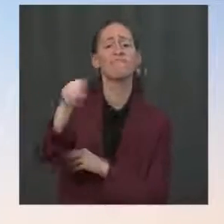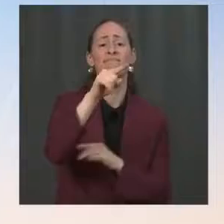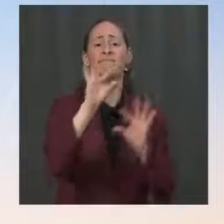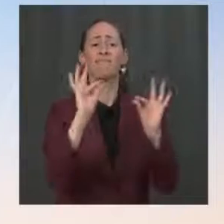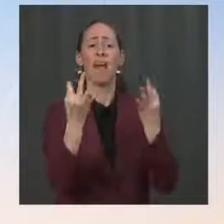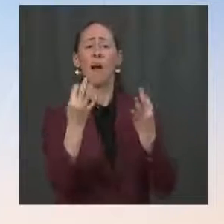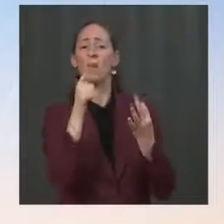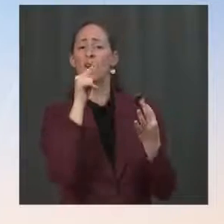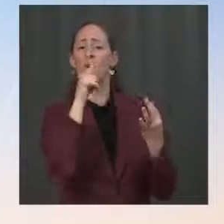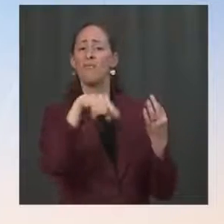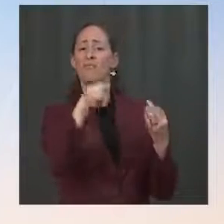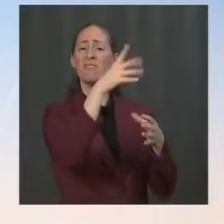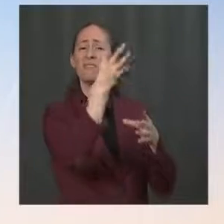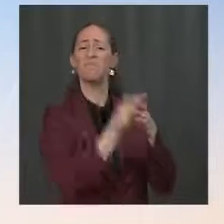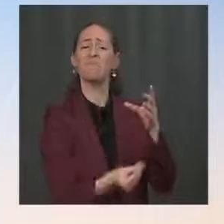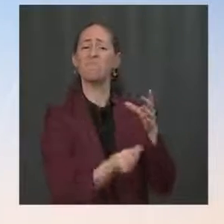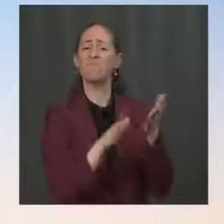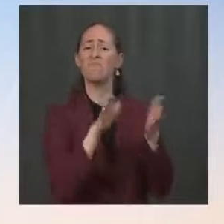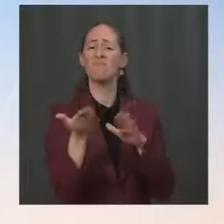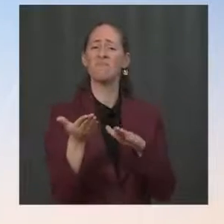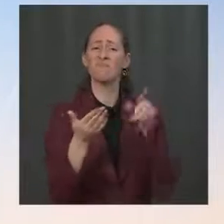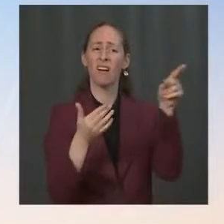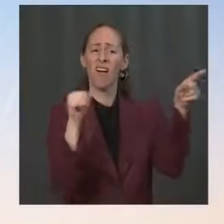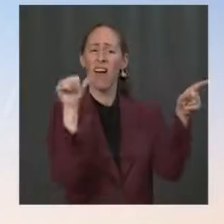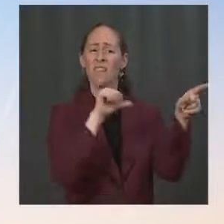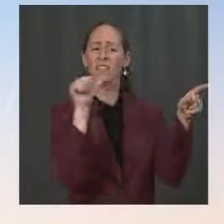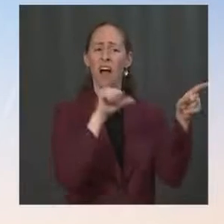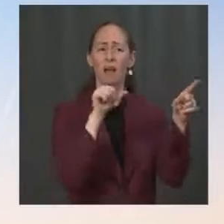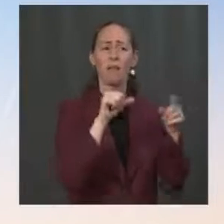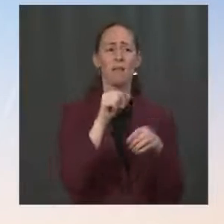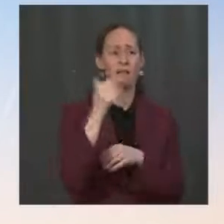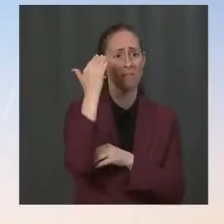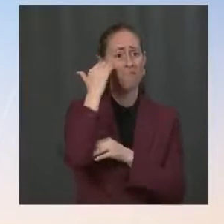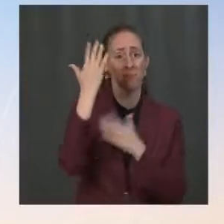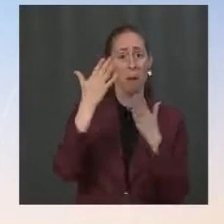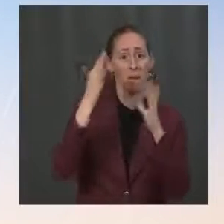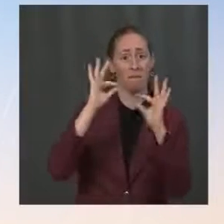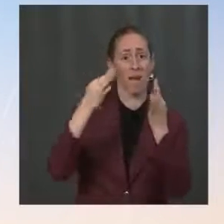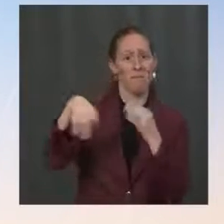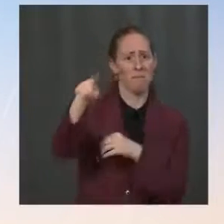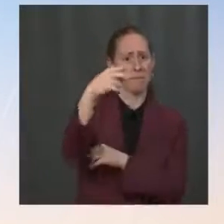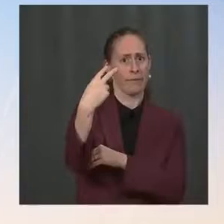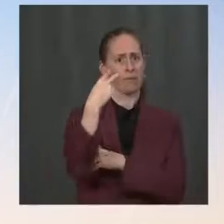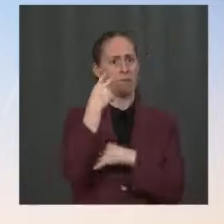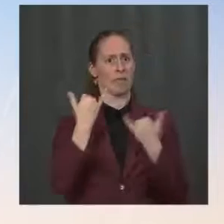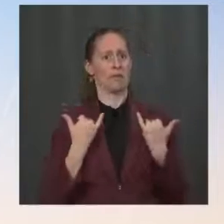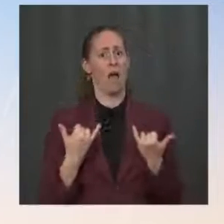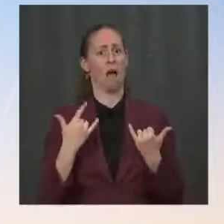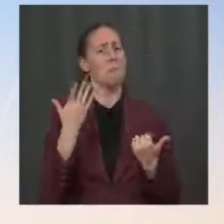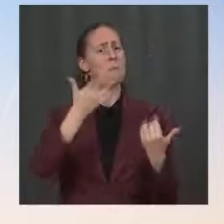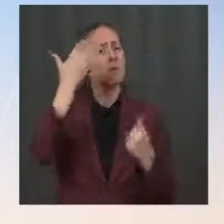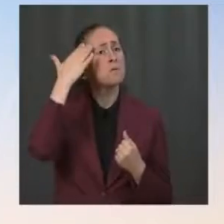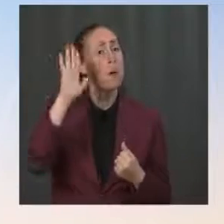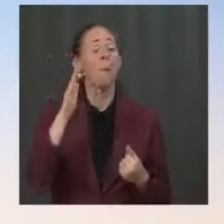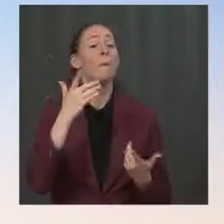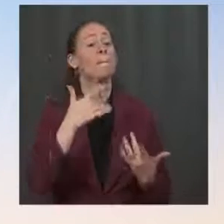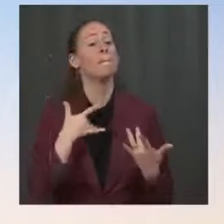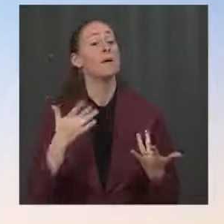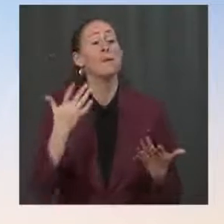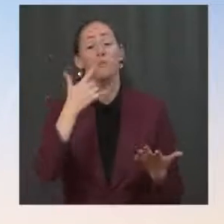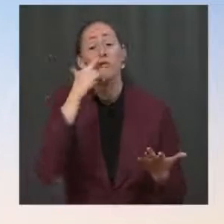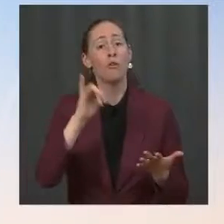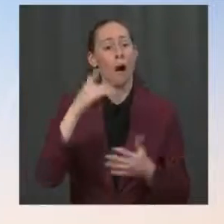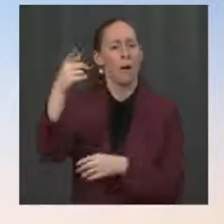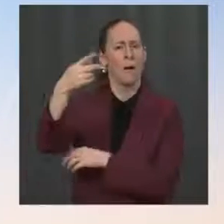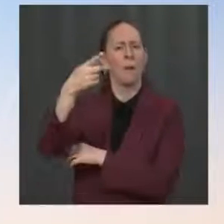But for those of you who have not, or people who are watching at home, the process would first go through the Pentagon. There is a next of kin